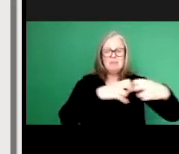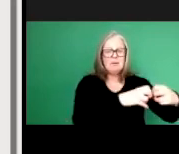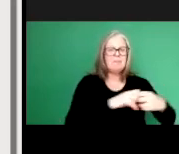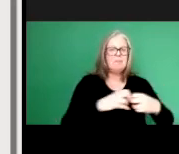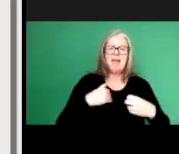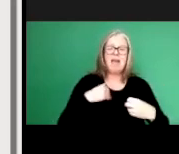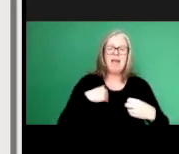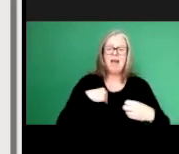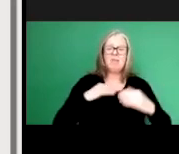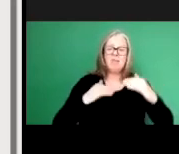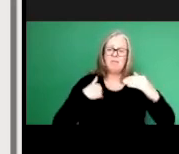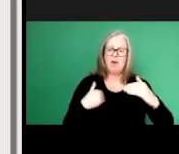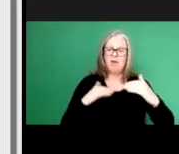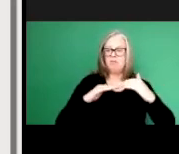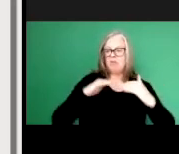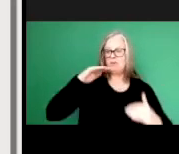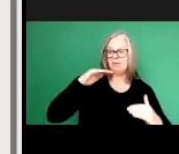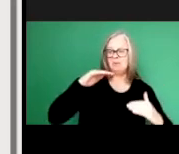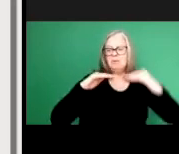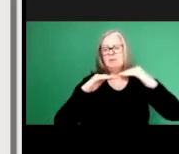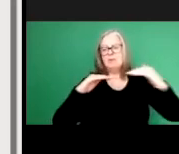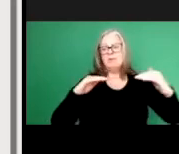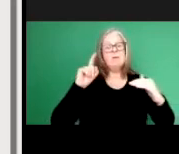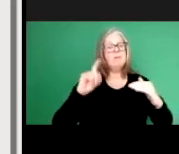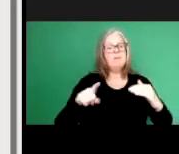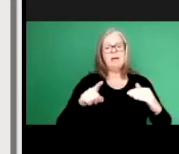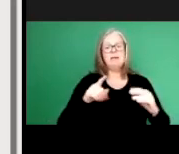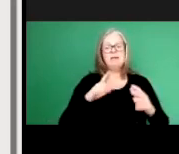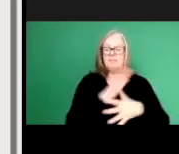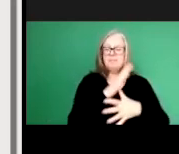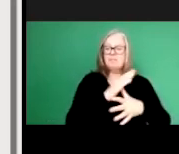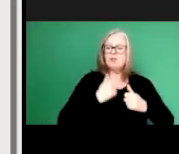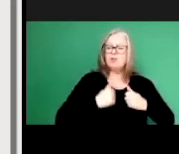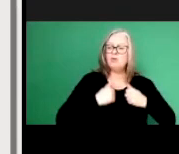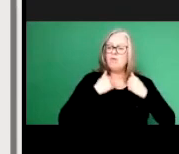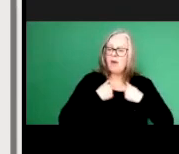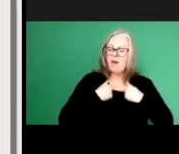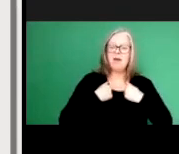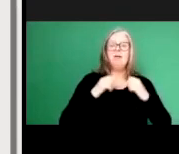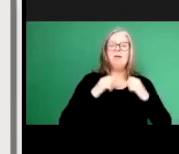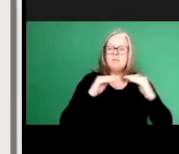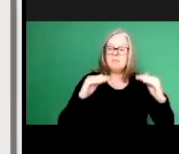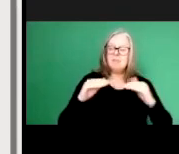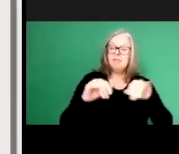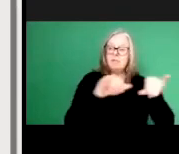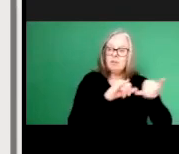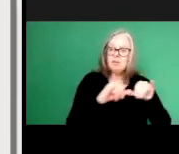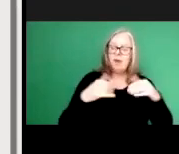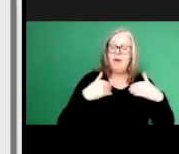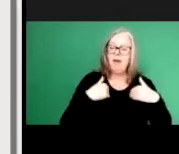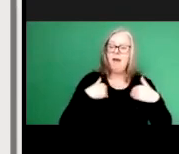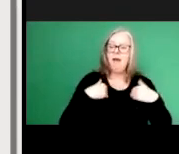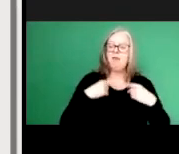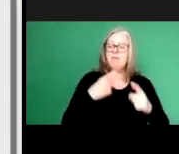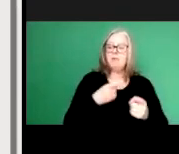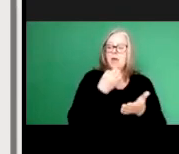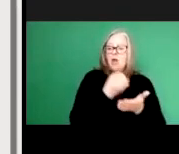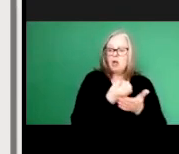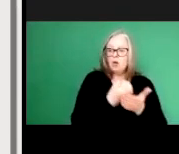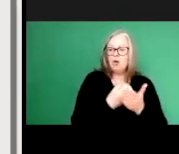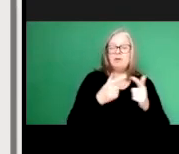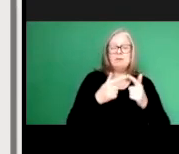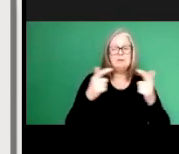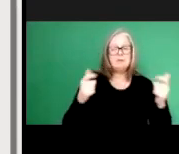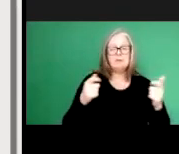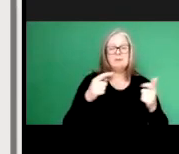principled resistance, survival, life affirmation against capital accumulation, economic growth, and solidarities that are based on radical